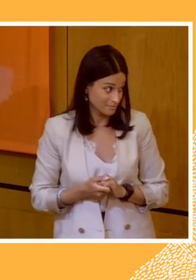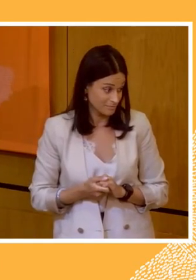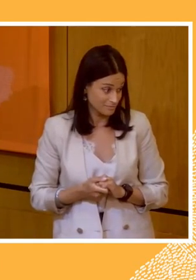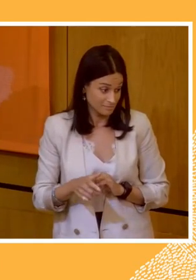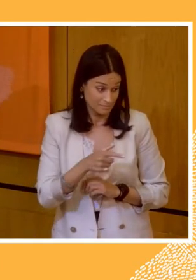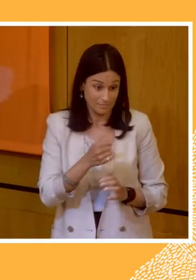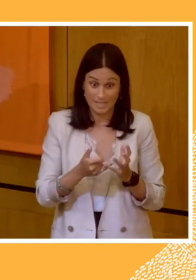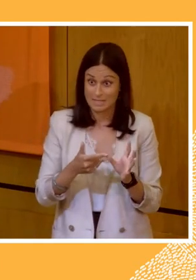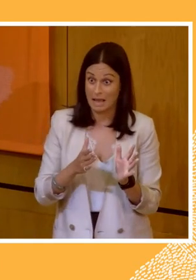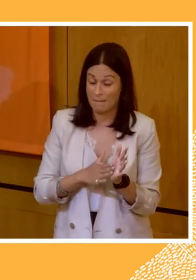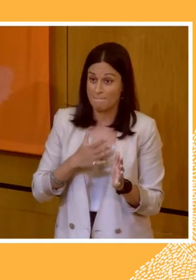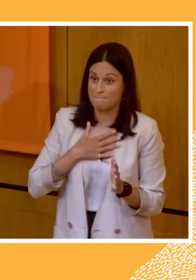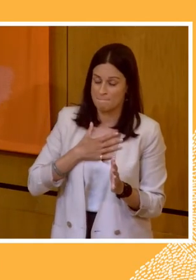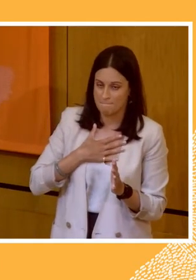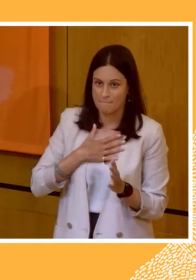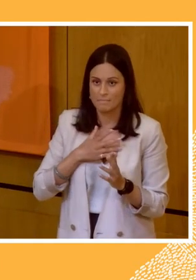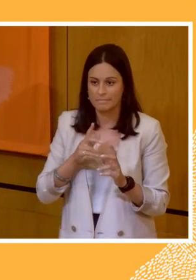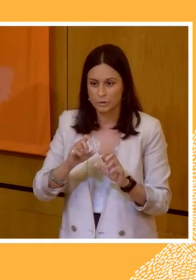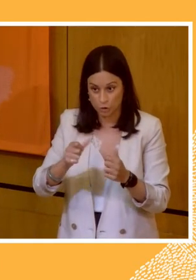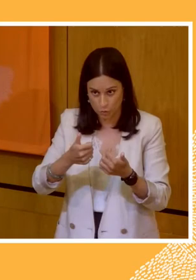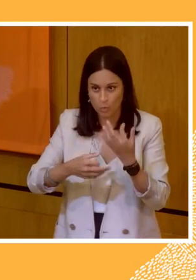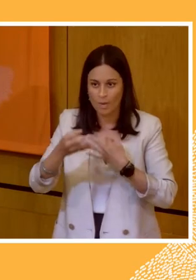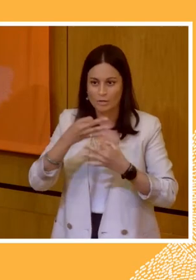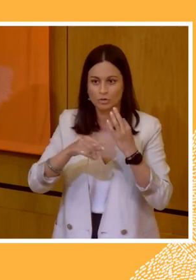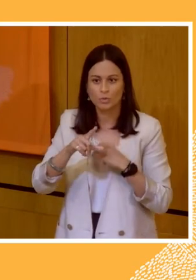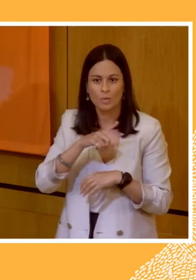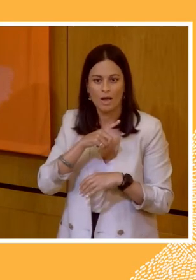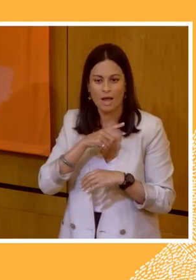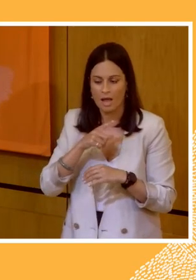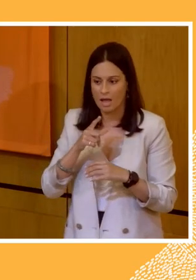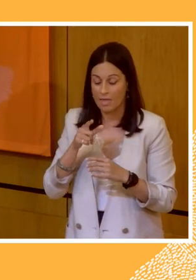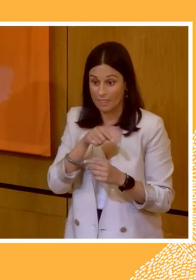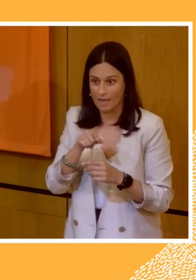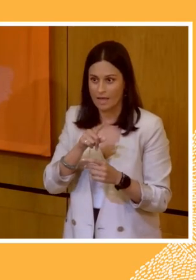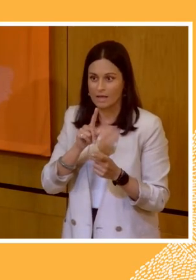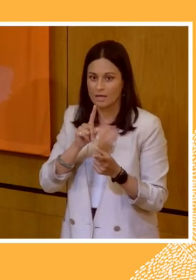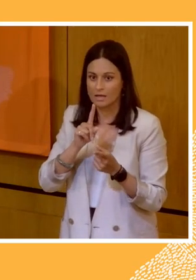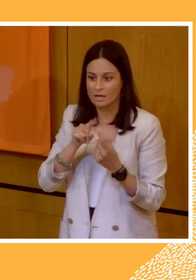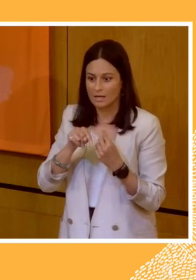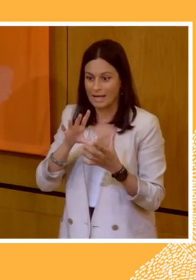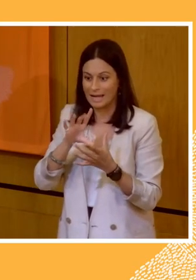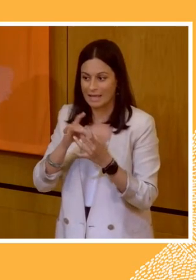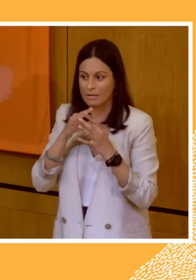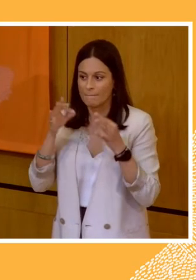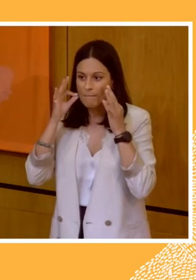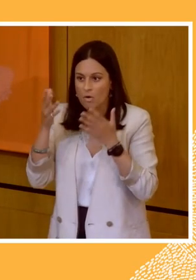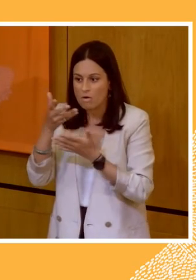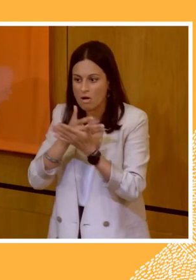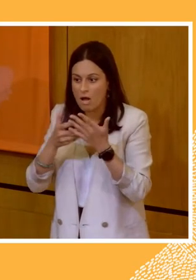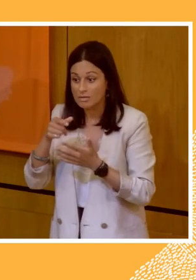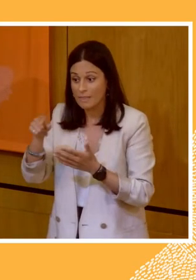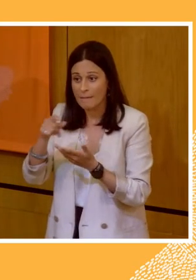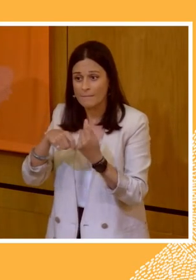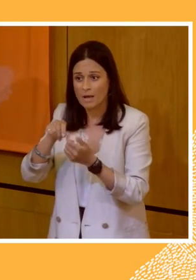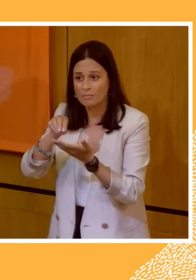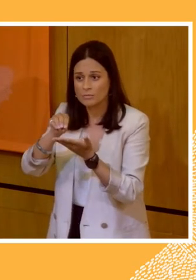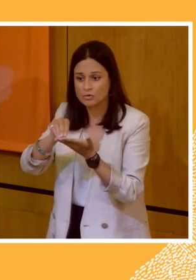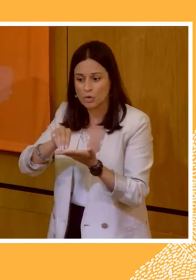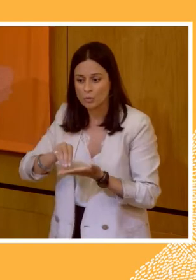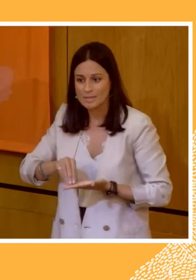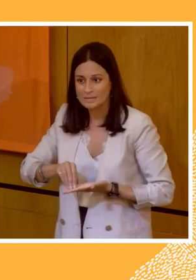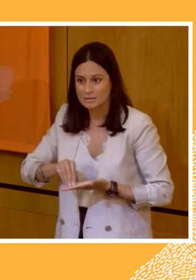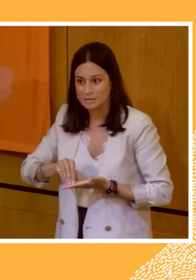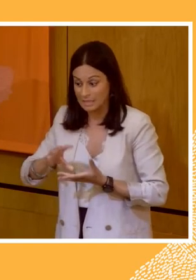I mean, it's a really good question because I think it touches upon how the podcast is a form of documentation of